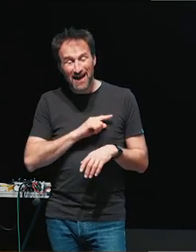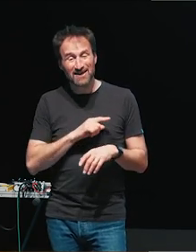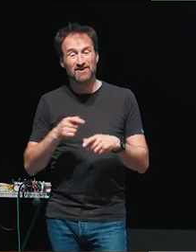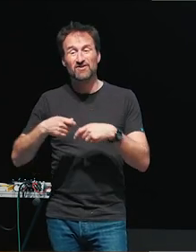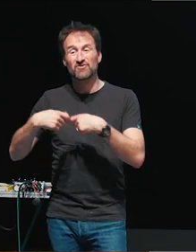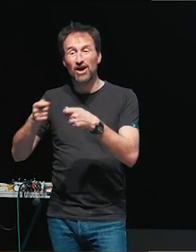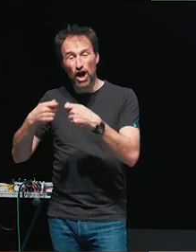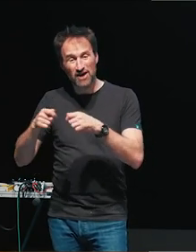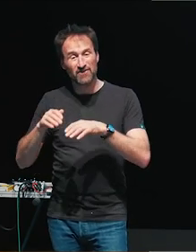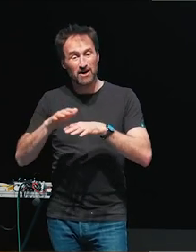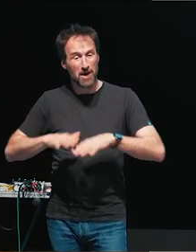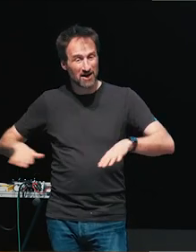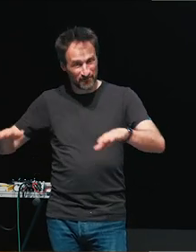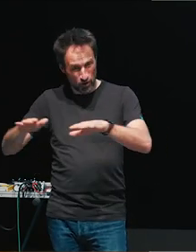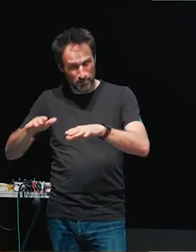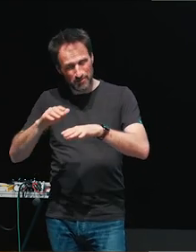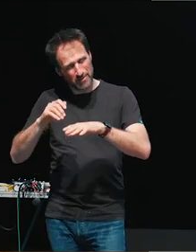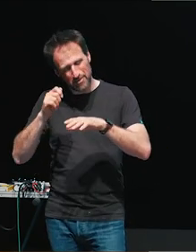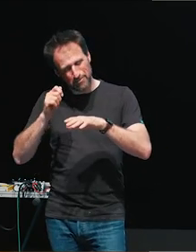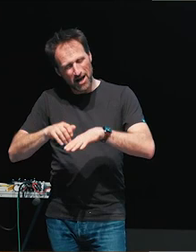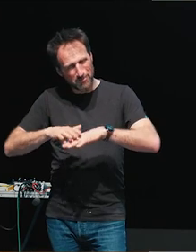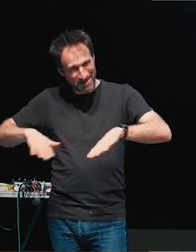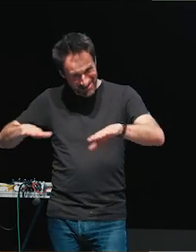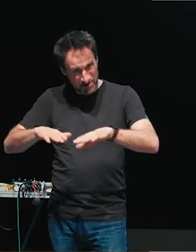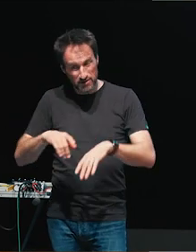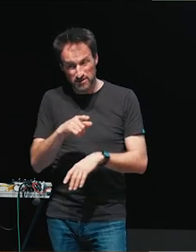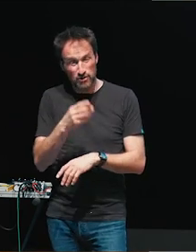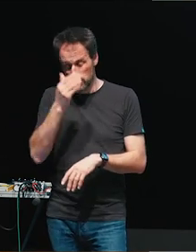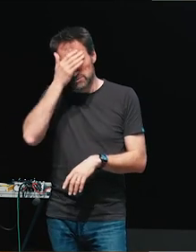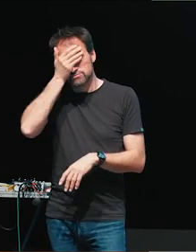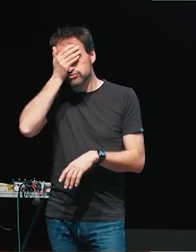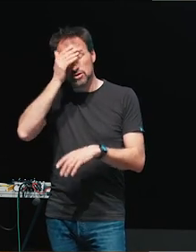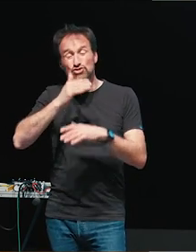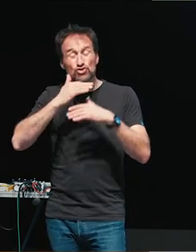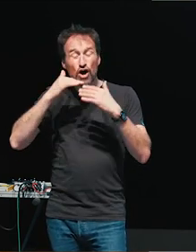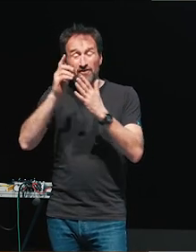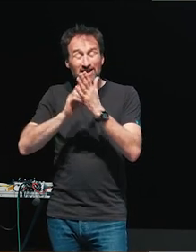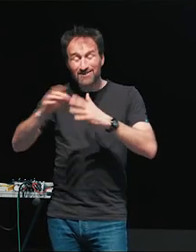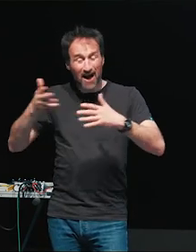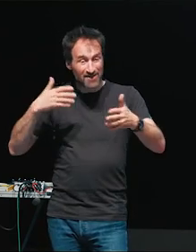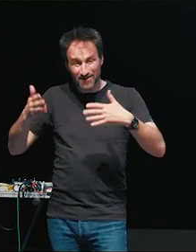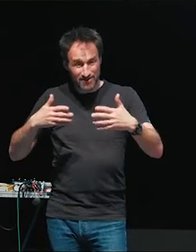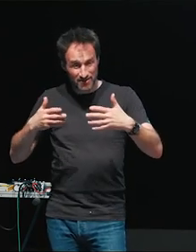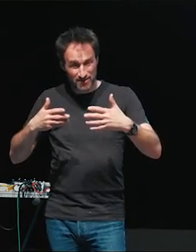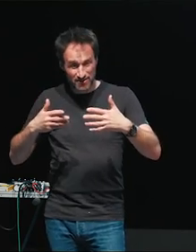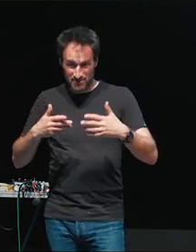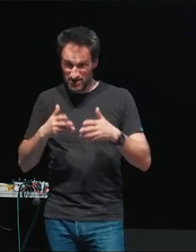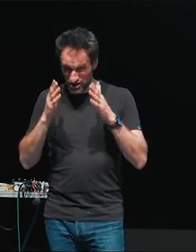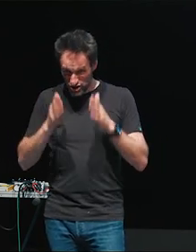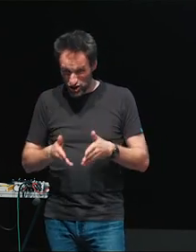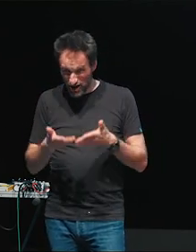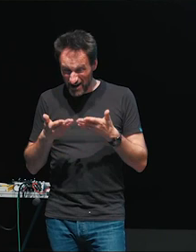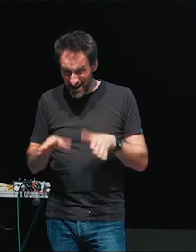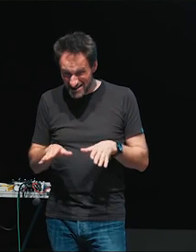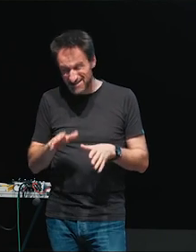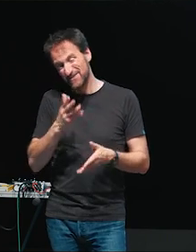application that takes so much of data and then processes it, then serverless might not be your first